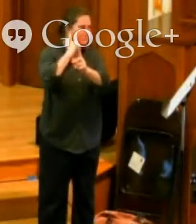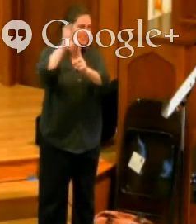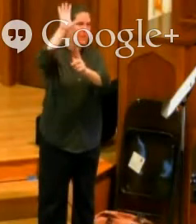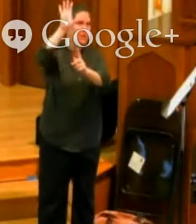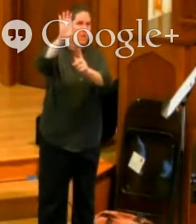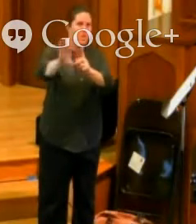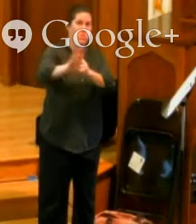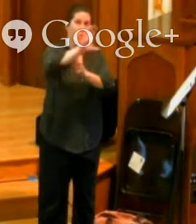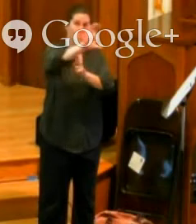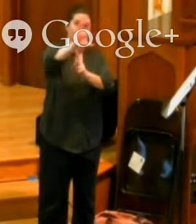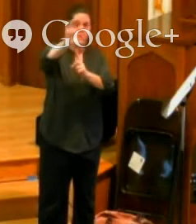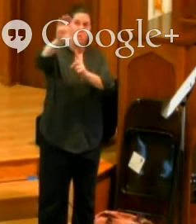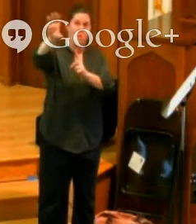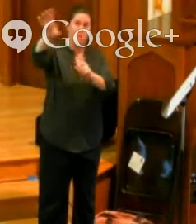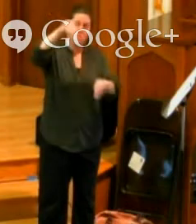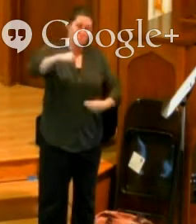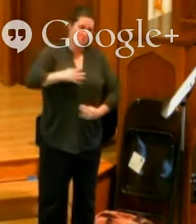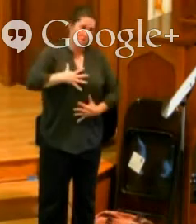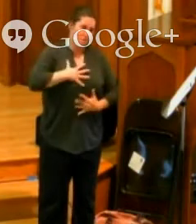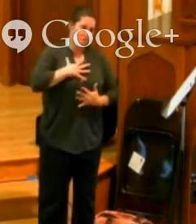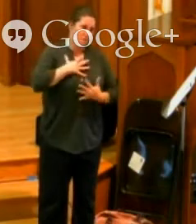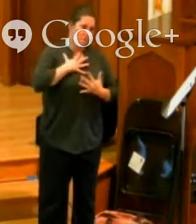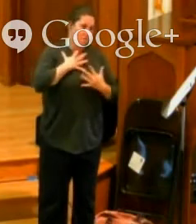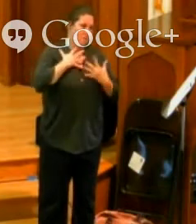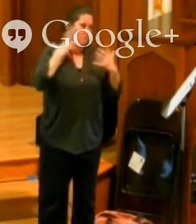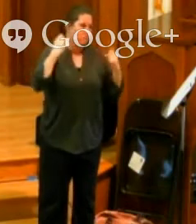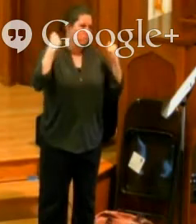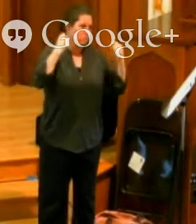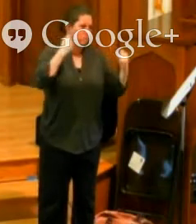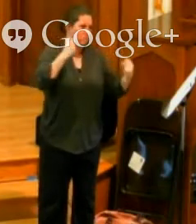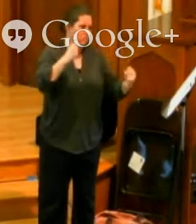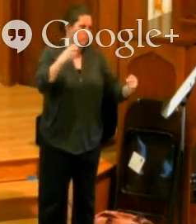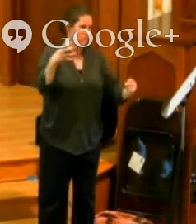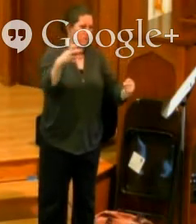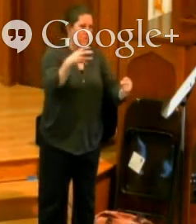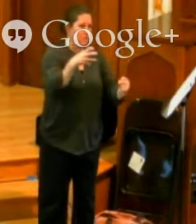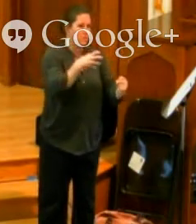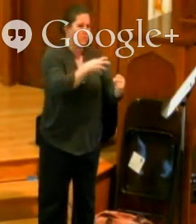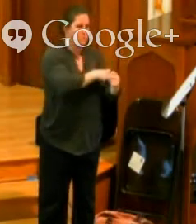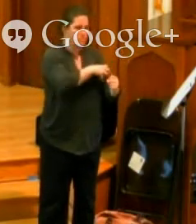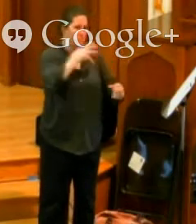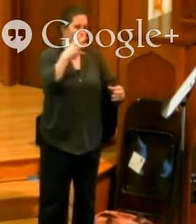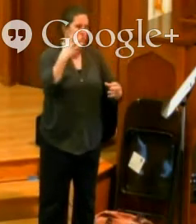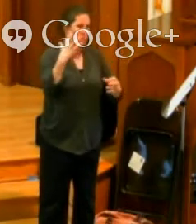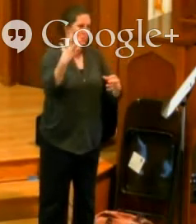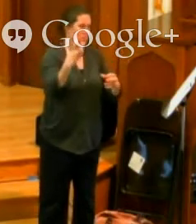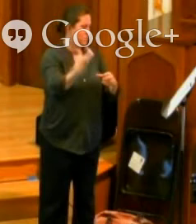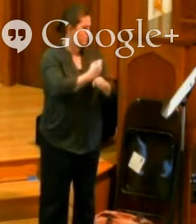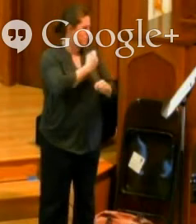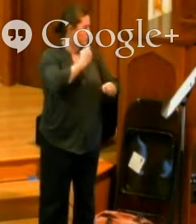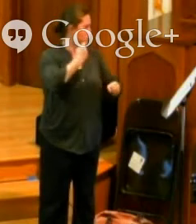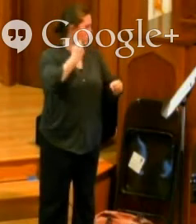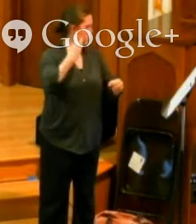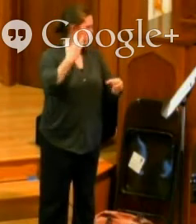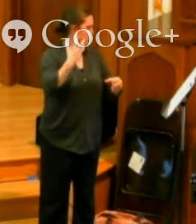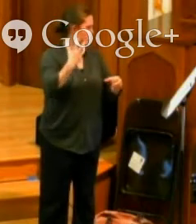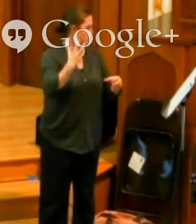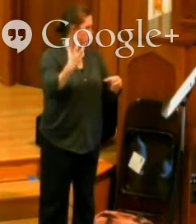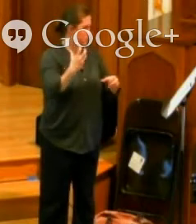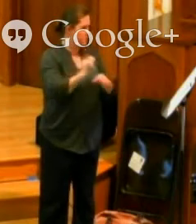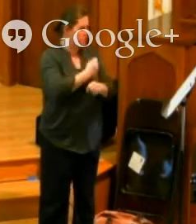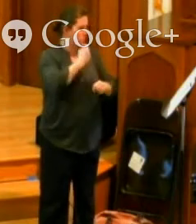cross. In every victory, let it be said of